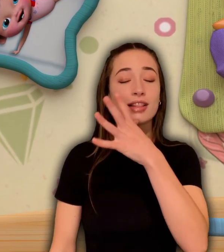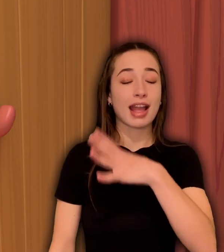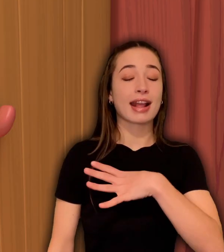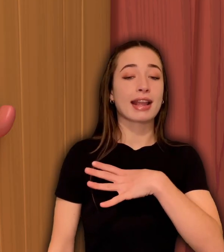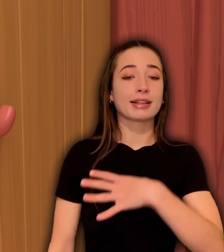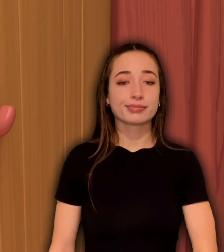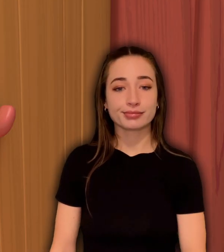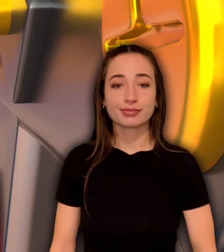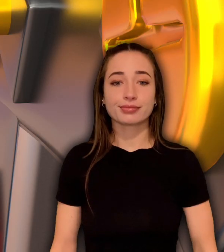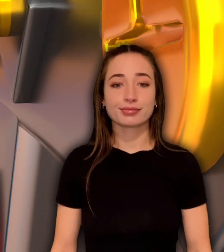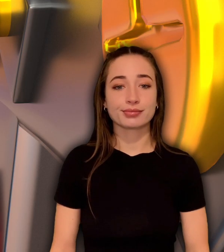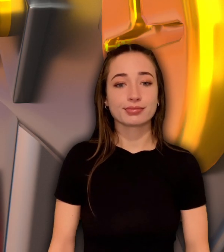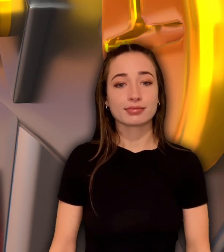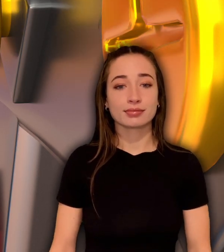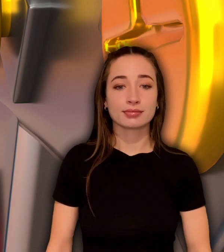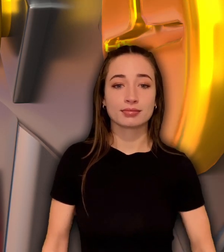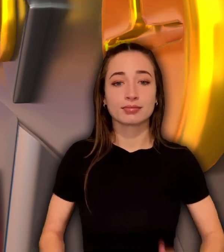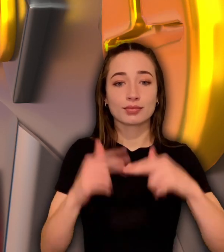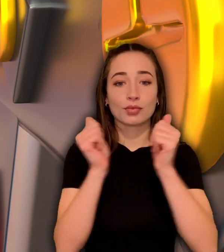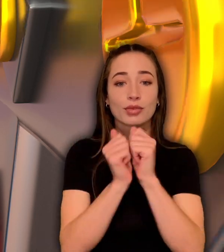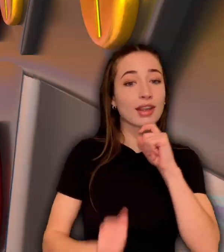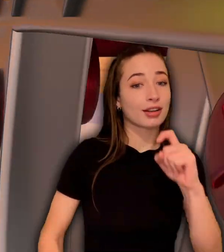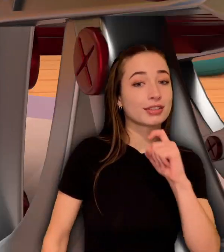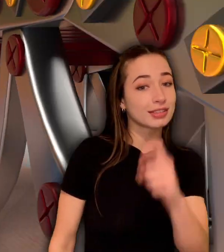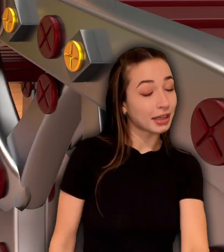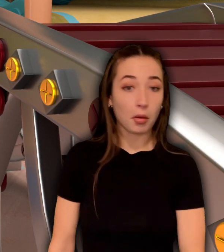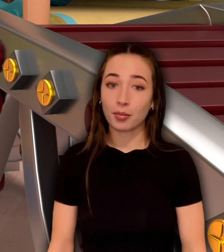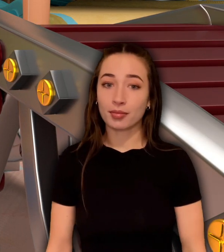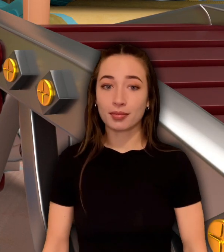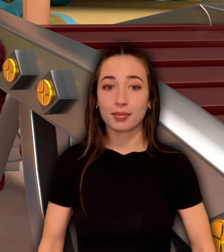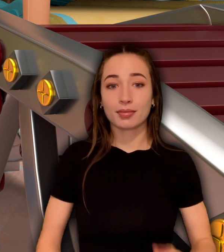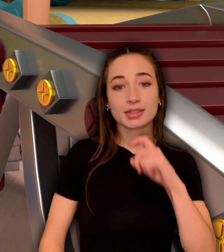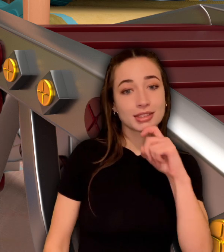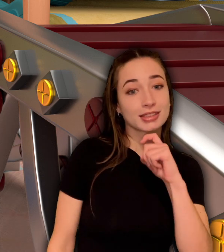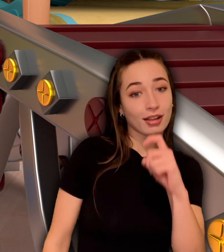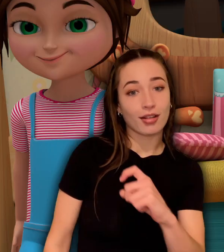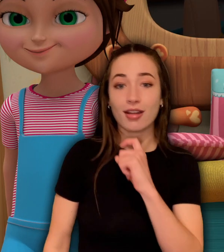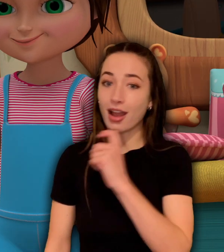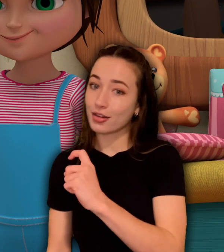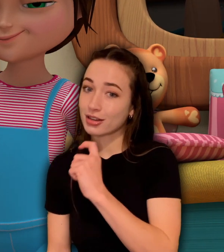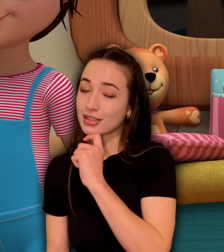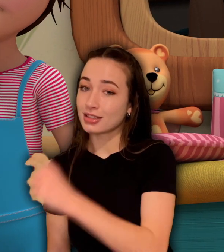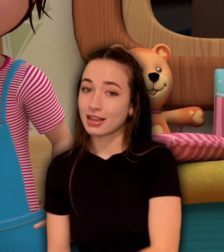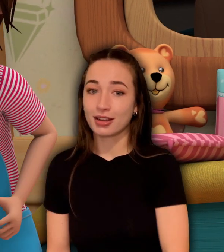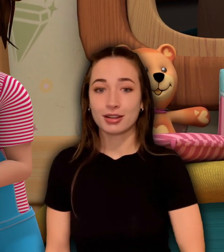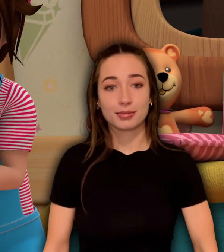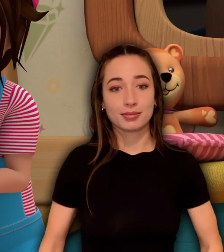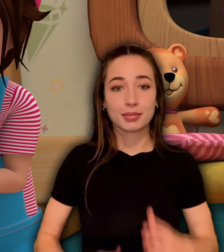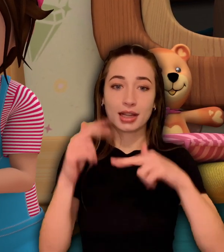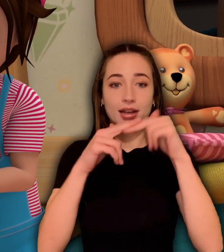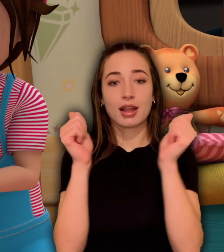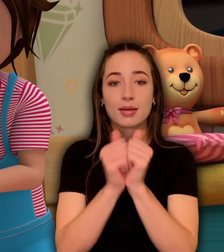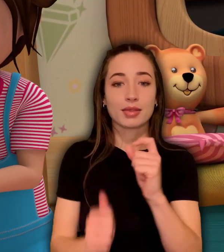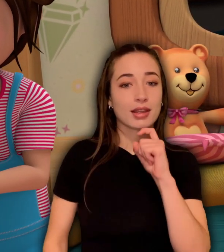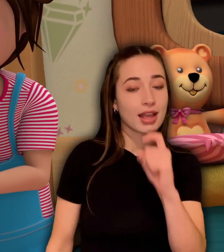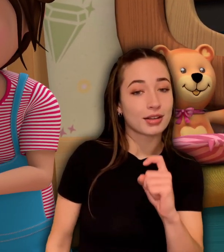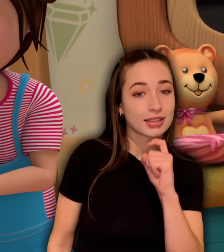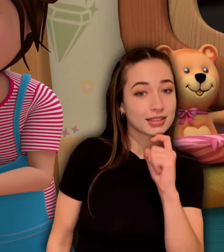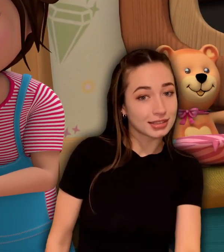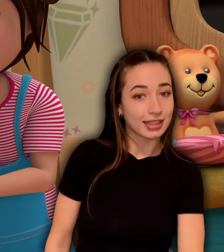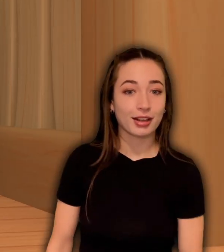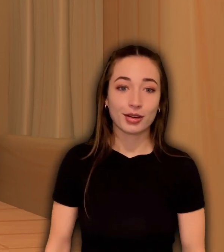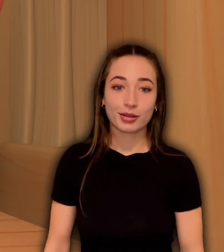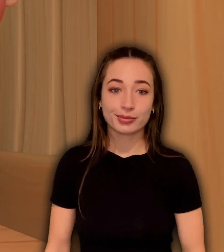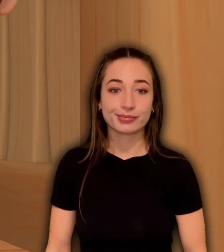FAIR LADY BUILD IT UP WITH EIN AND STEEL Iron and steel, iron and steel Build it up